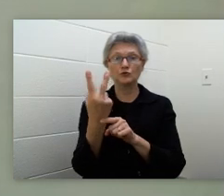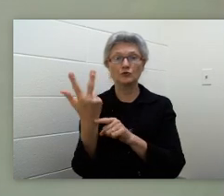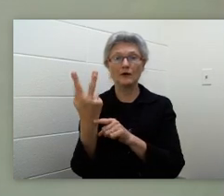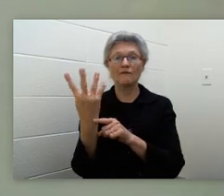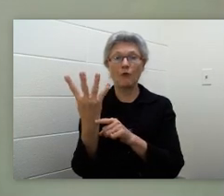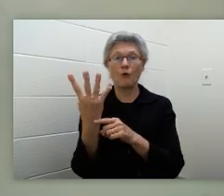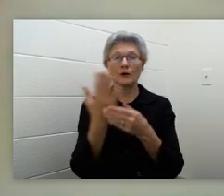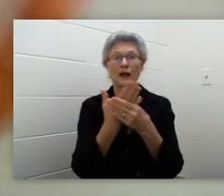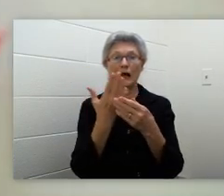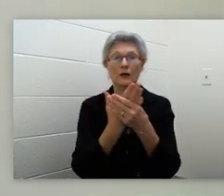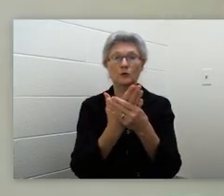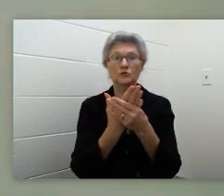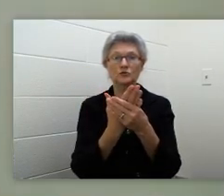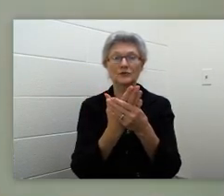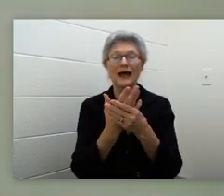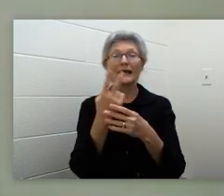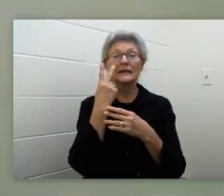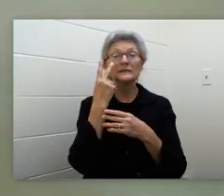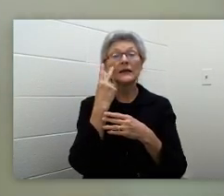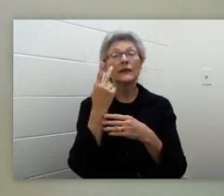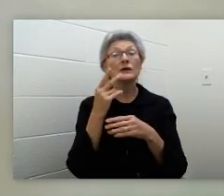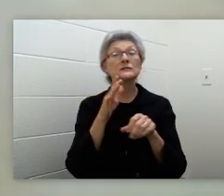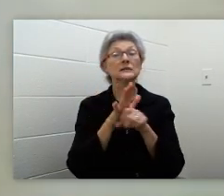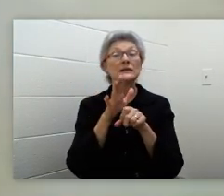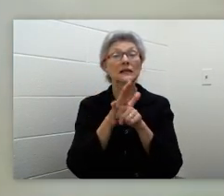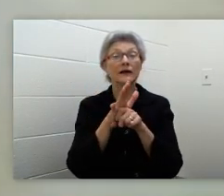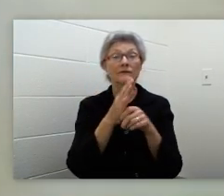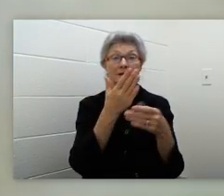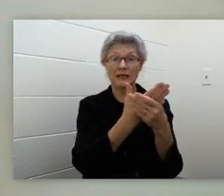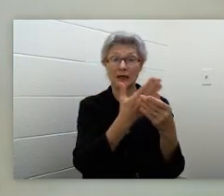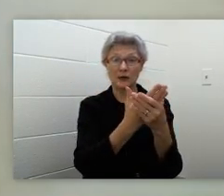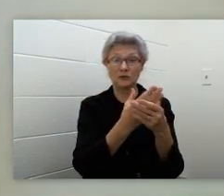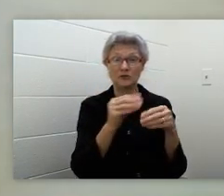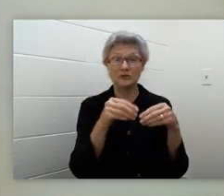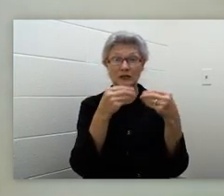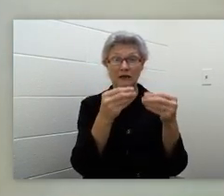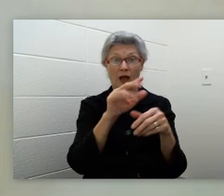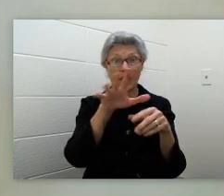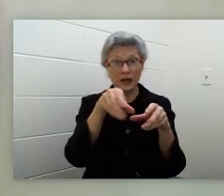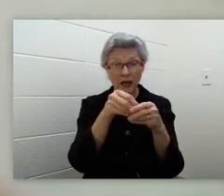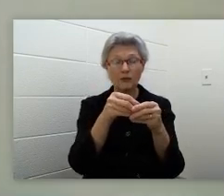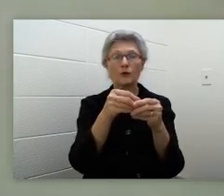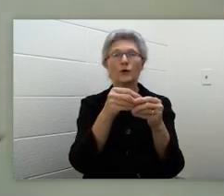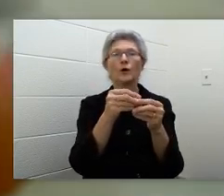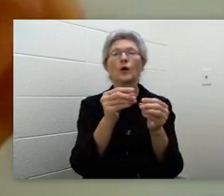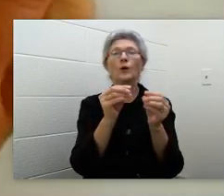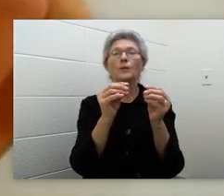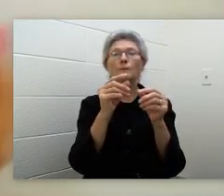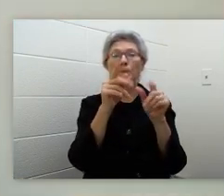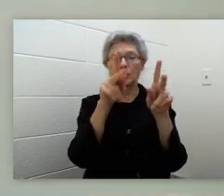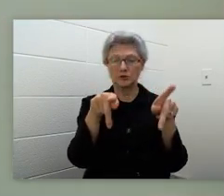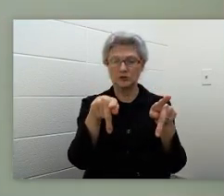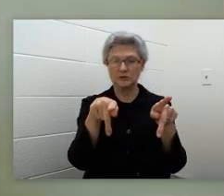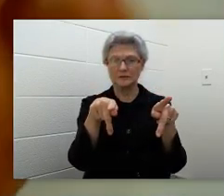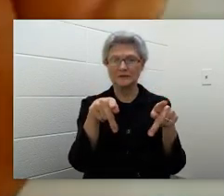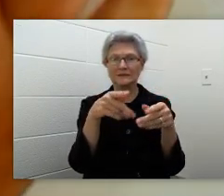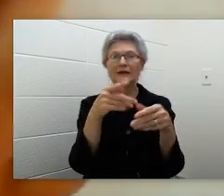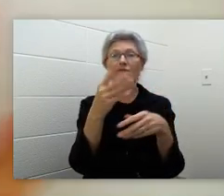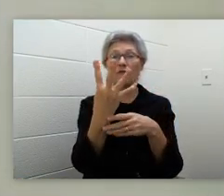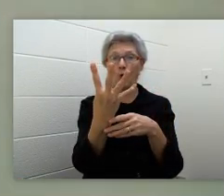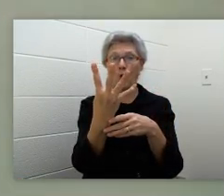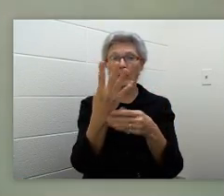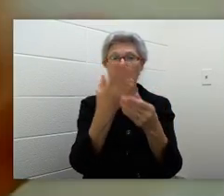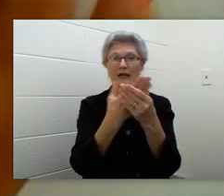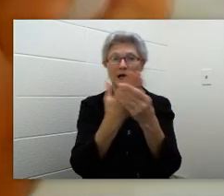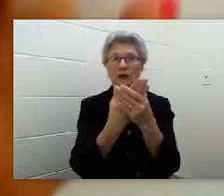1, 2, 3, 4 tacos. And I can see there's enough tacos to give another person some tacos. So here's person 2,